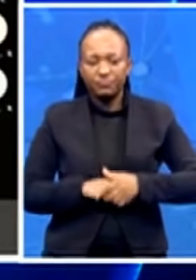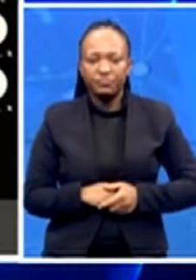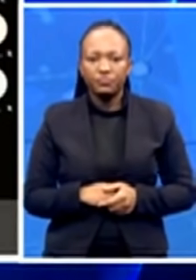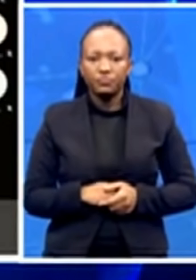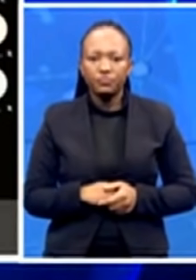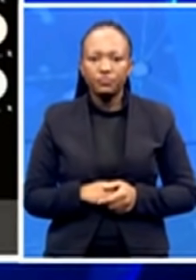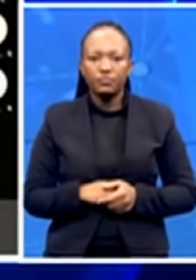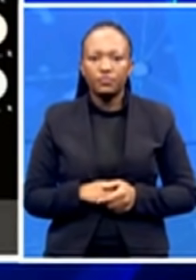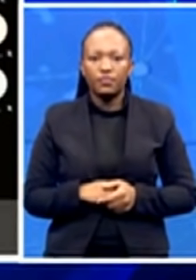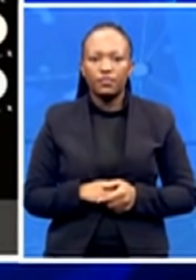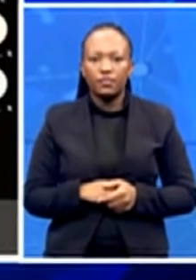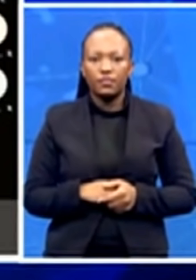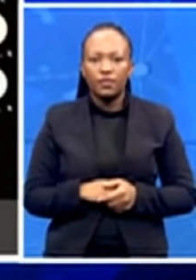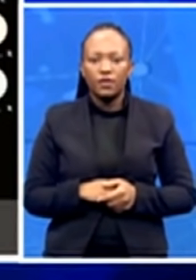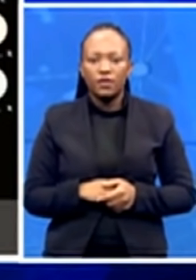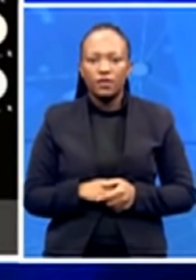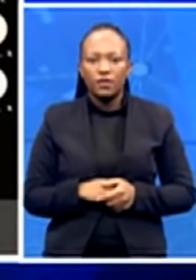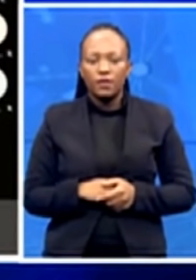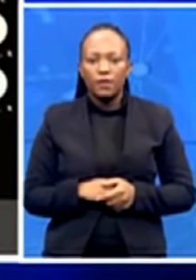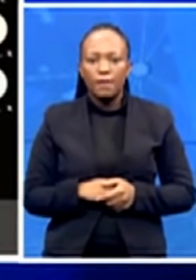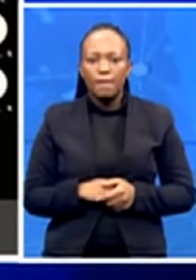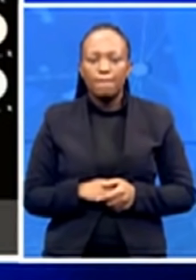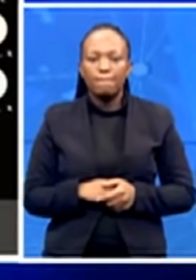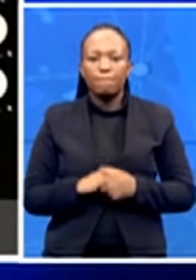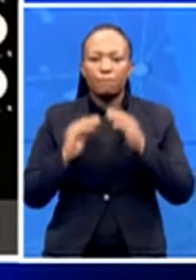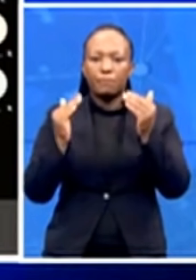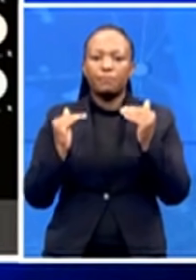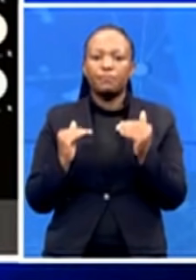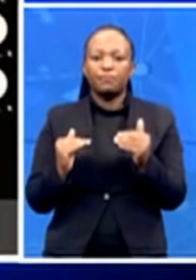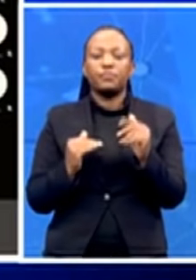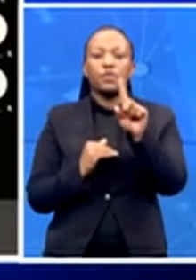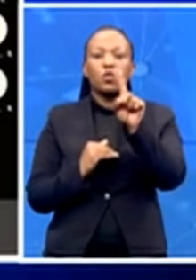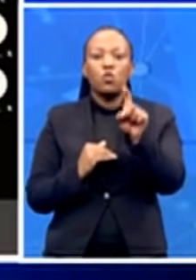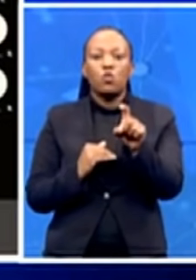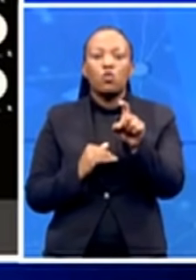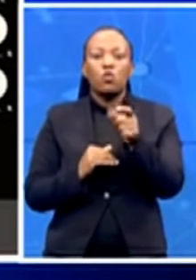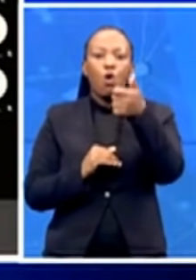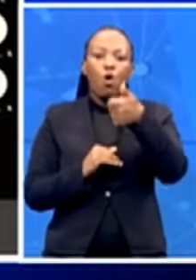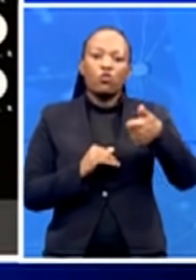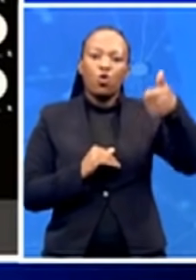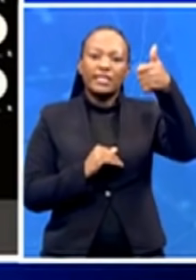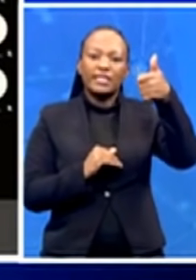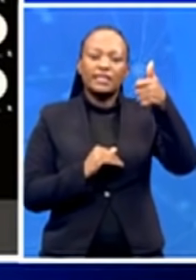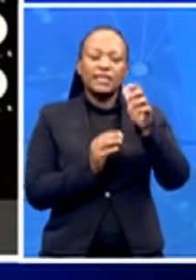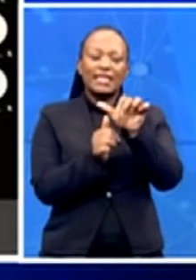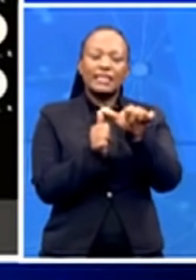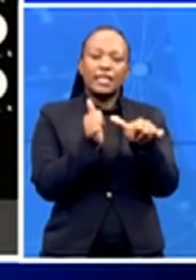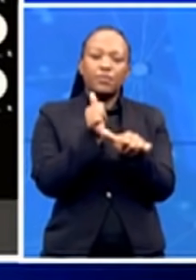And then on the question of the authority of the Deputy Secretary General, it is clear on the facts of this